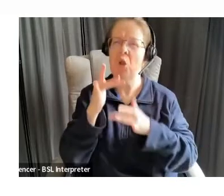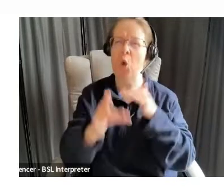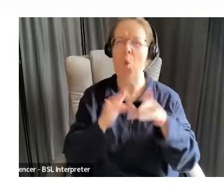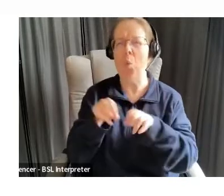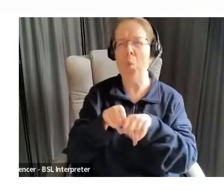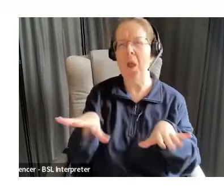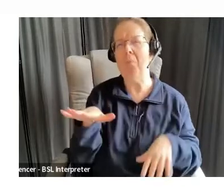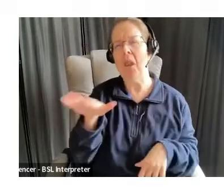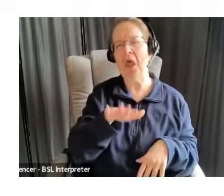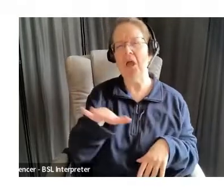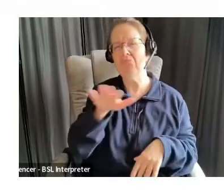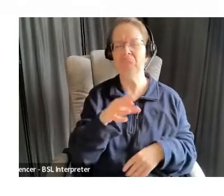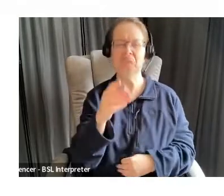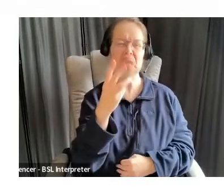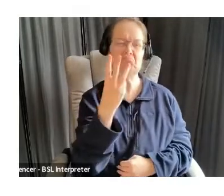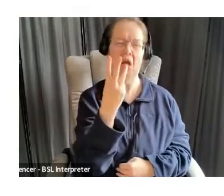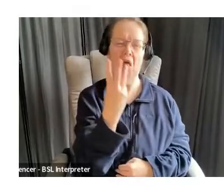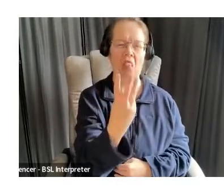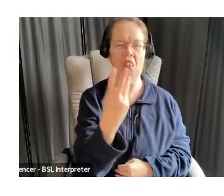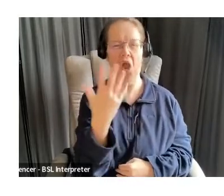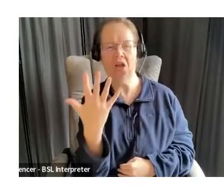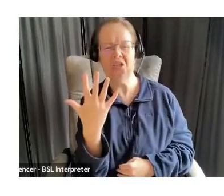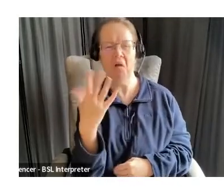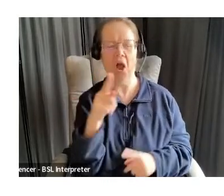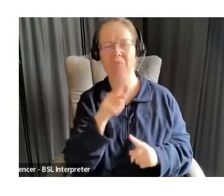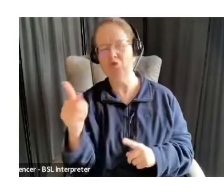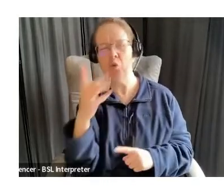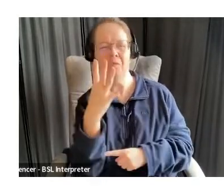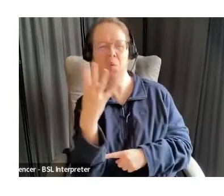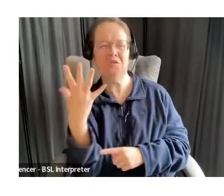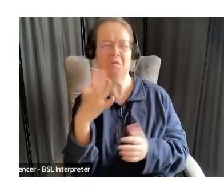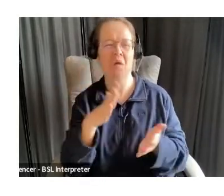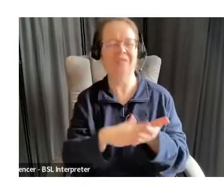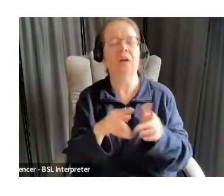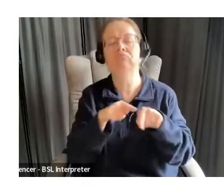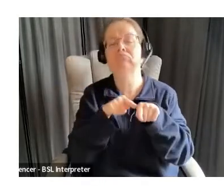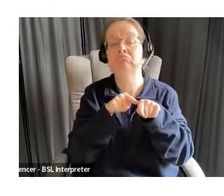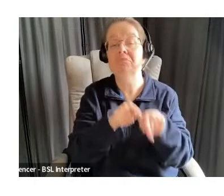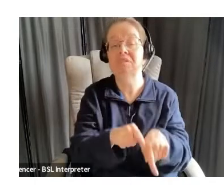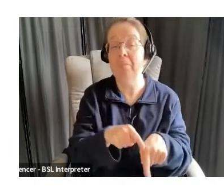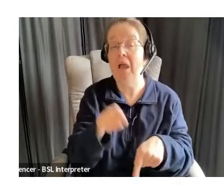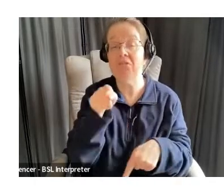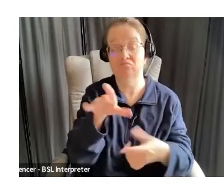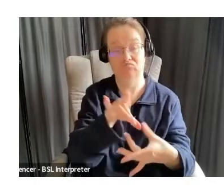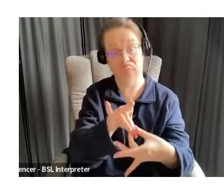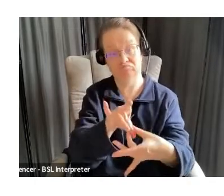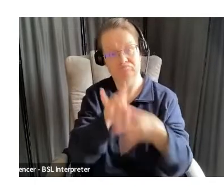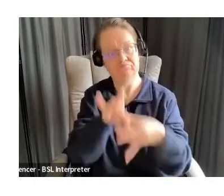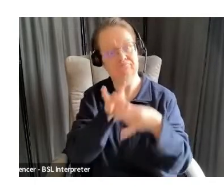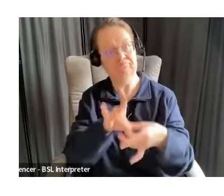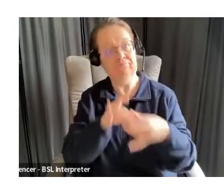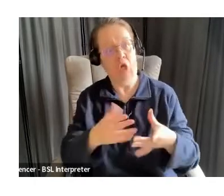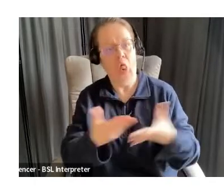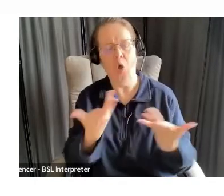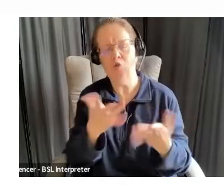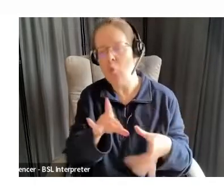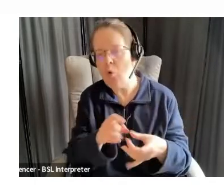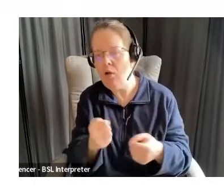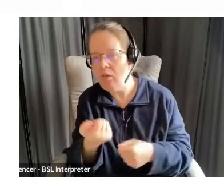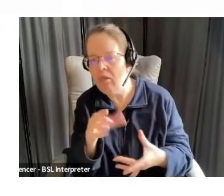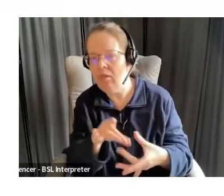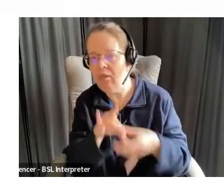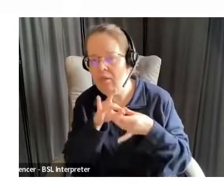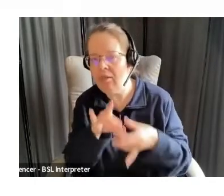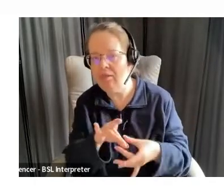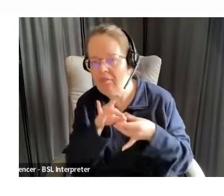about 35, 40, 45 minutes. It really depends on how interactive it is. So we do welcome your